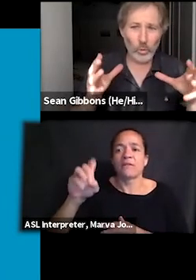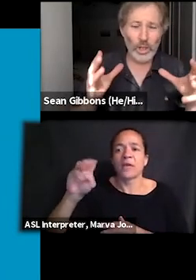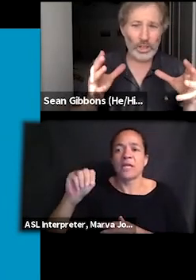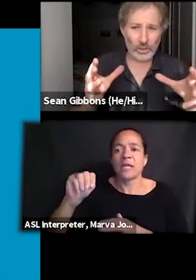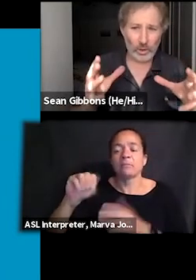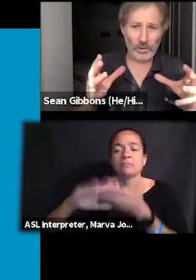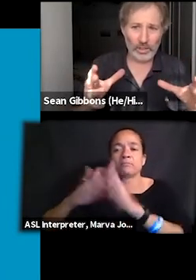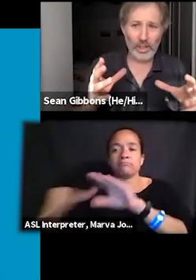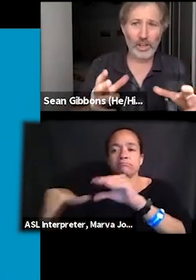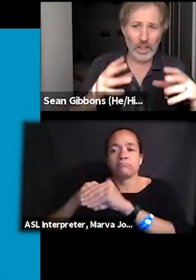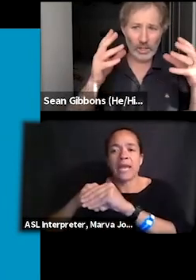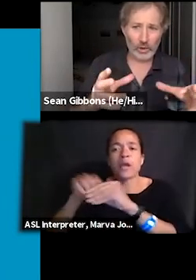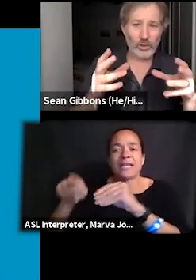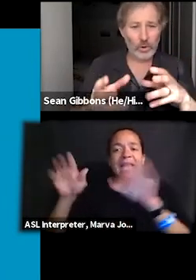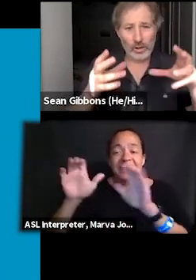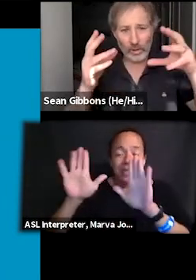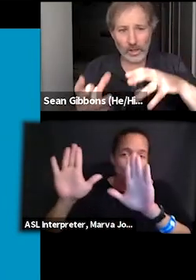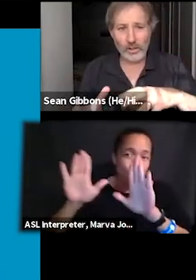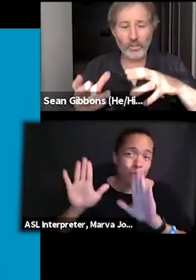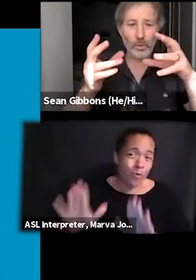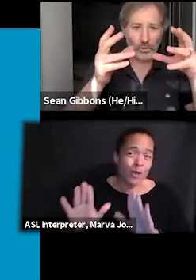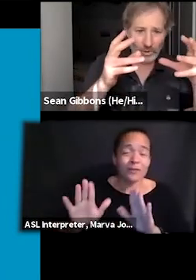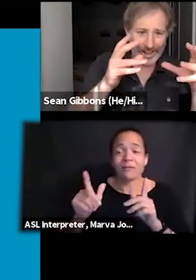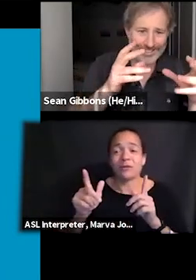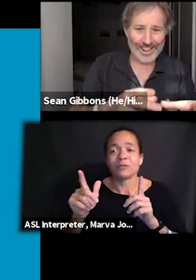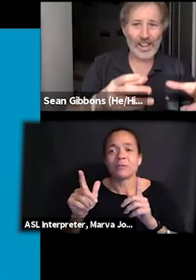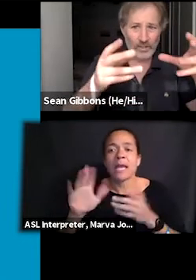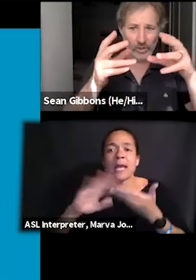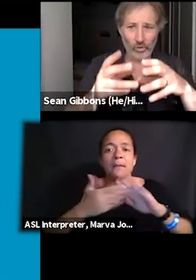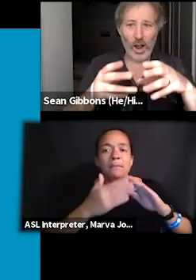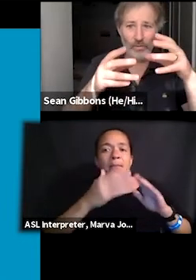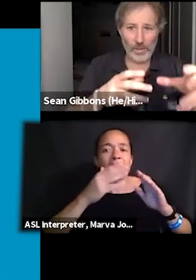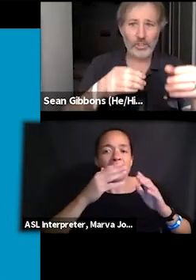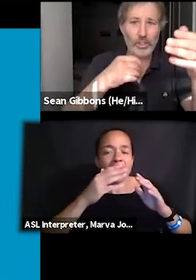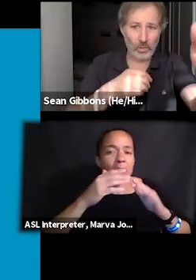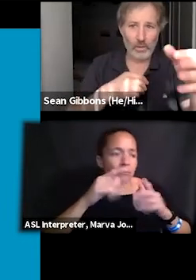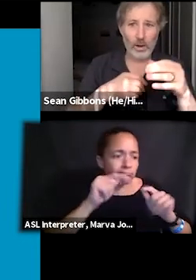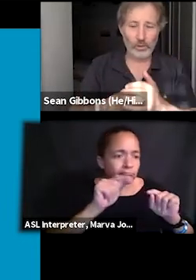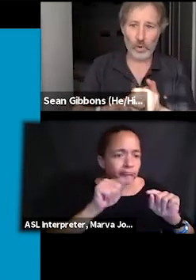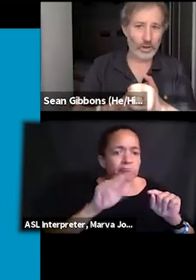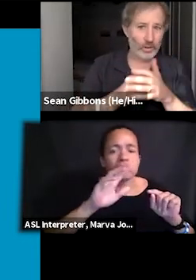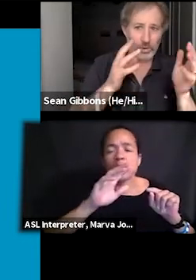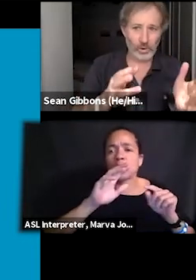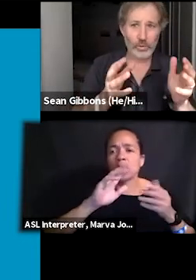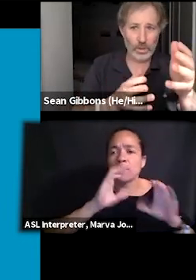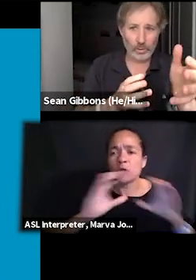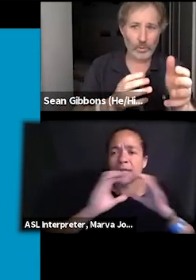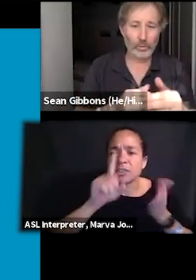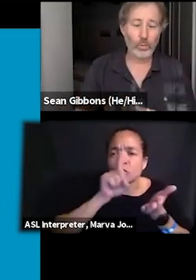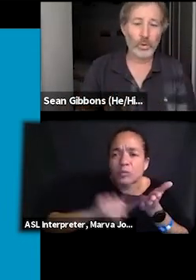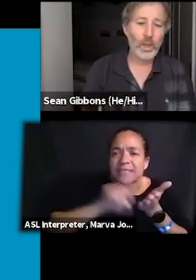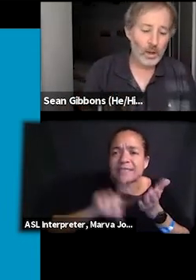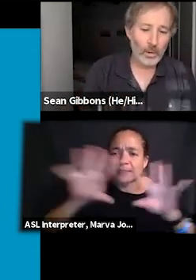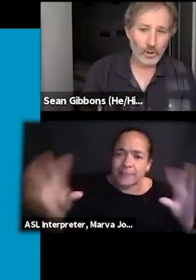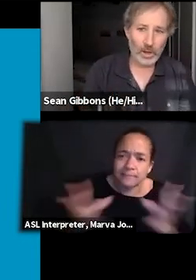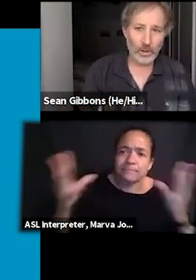which did a really extraordinary thing and turned to a lot of communications research and science to drive the messaging around marriage equality. And of course, ultimately broke